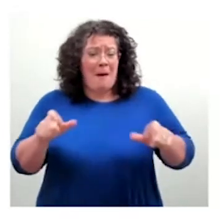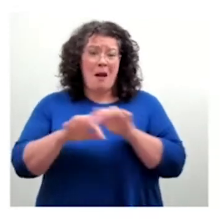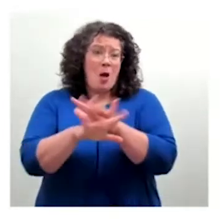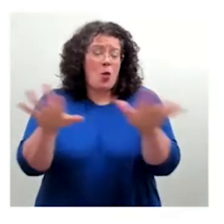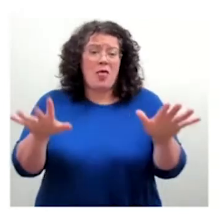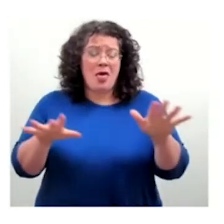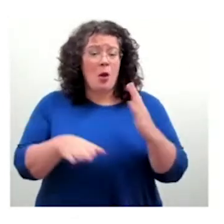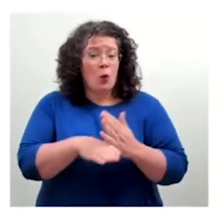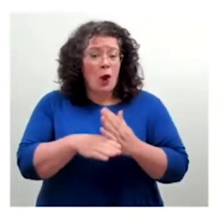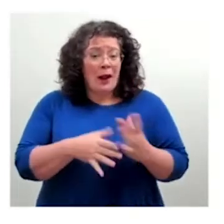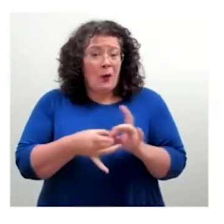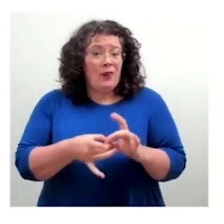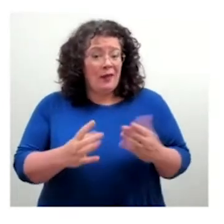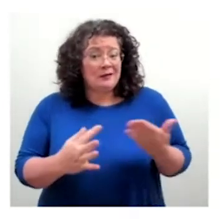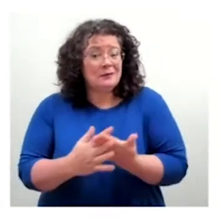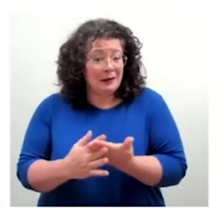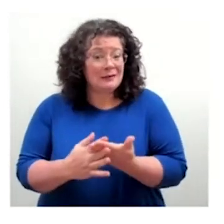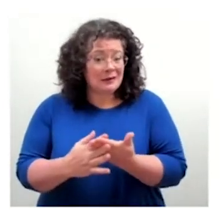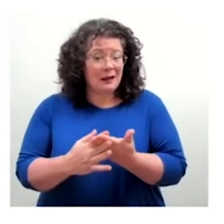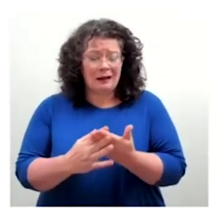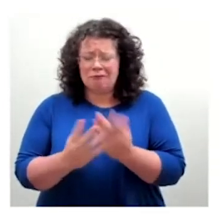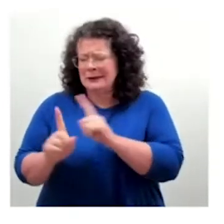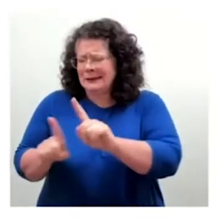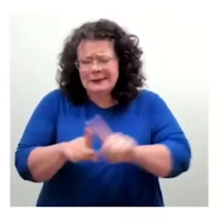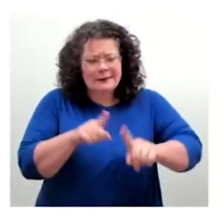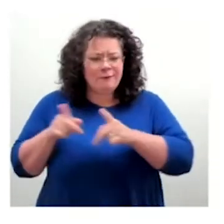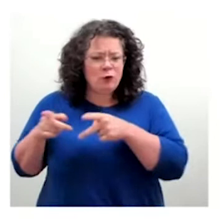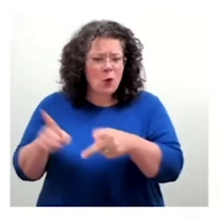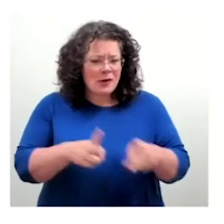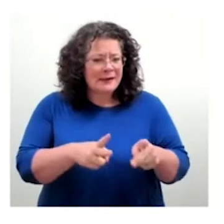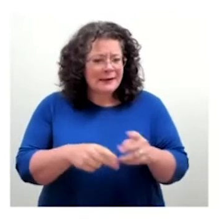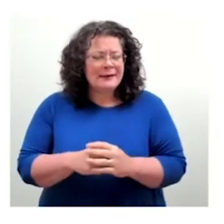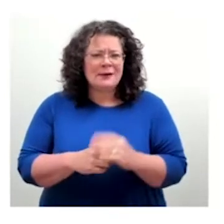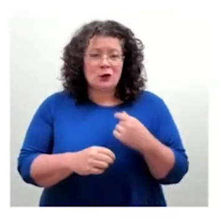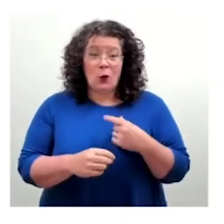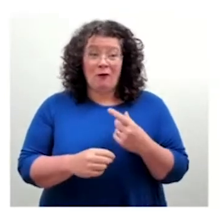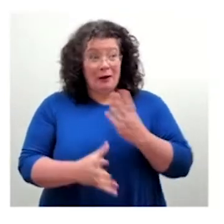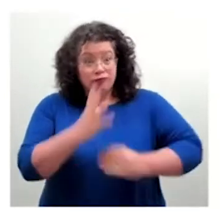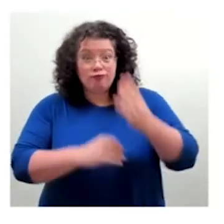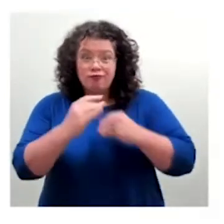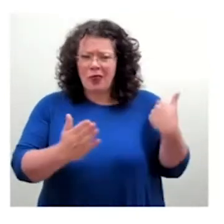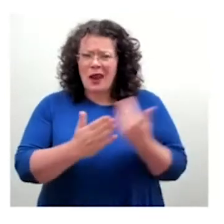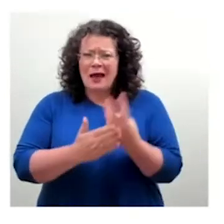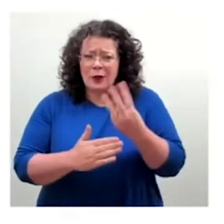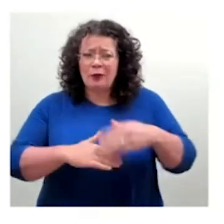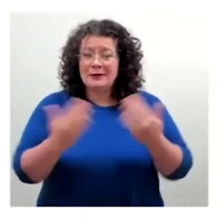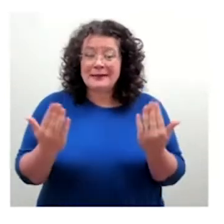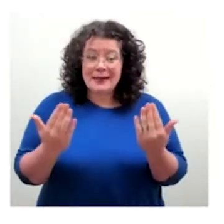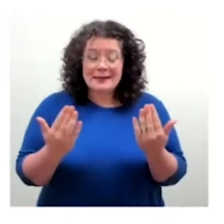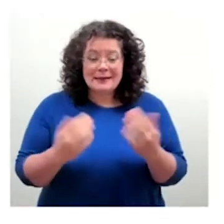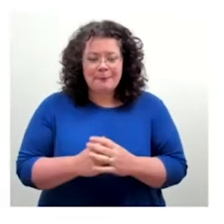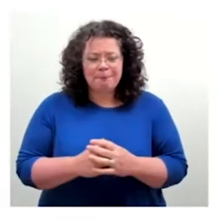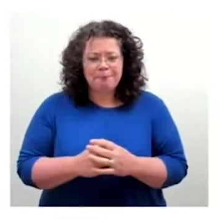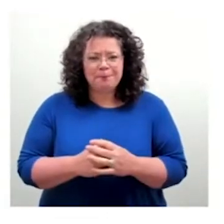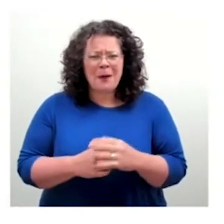voices from the different parts of the accessibility community. I'm going to ask if we can call it up. We're going to have they're in